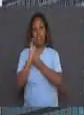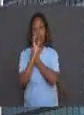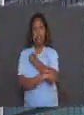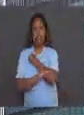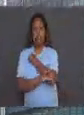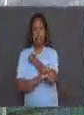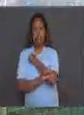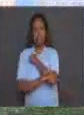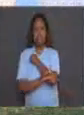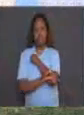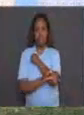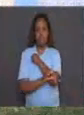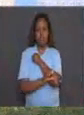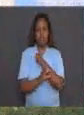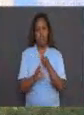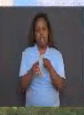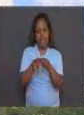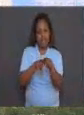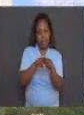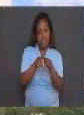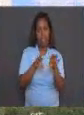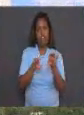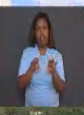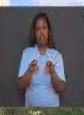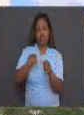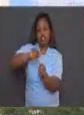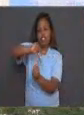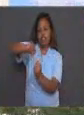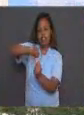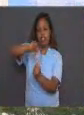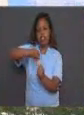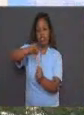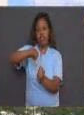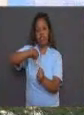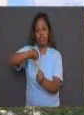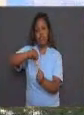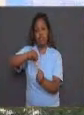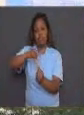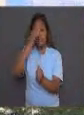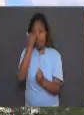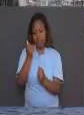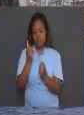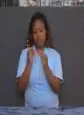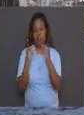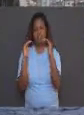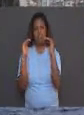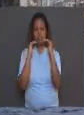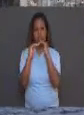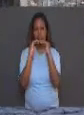Nations form agreements with each other for mutual